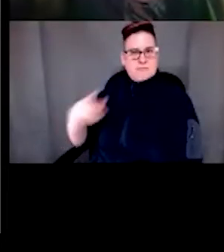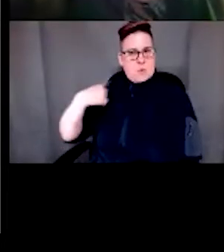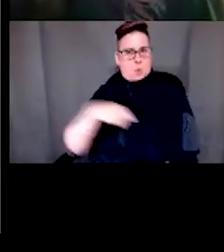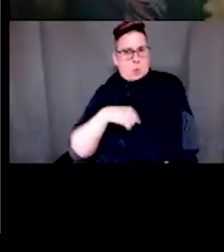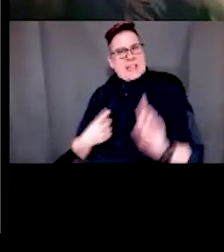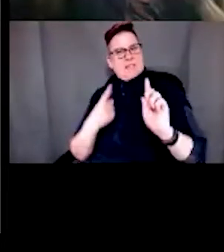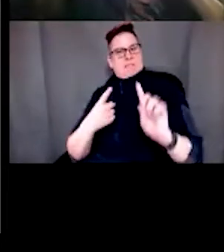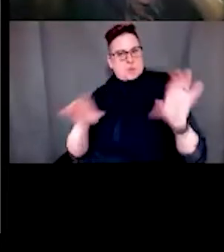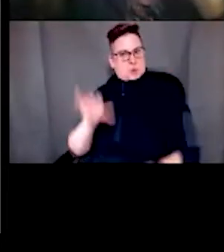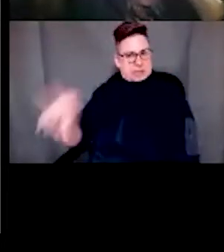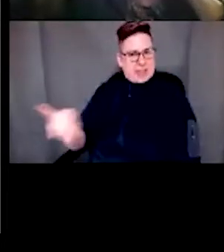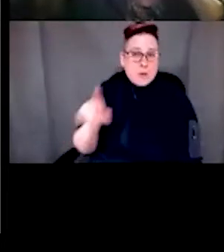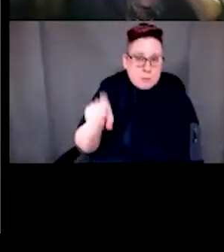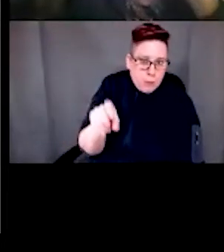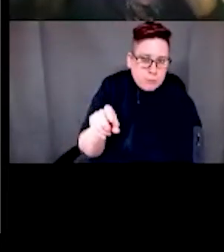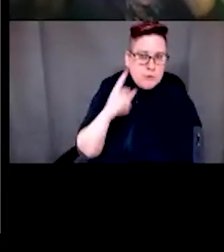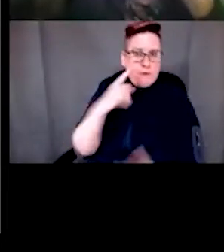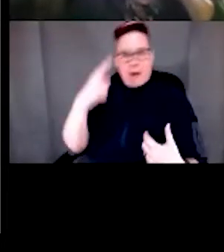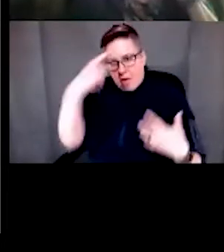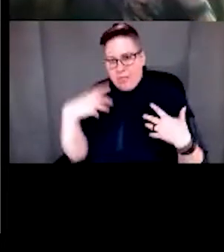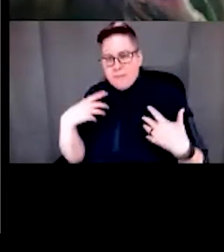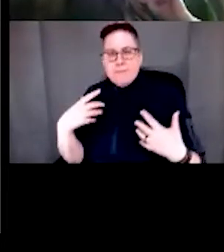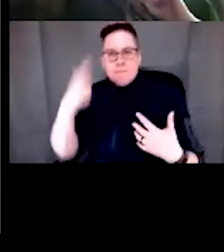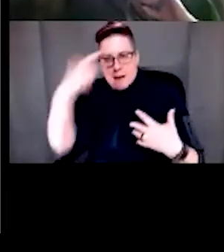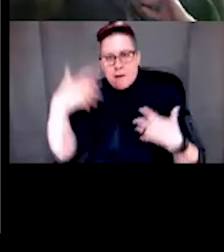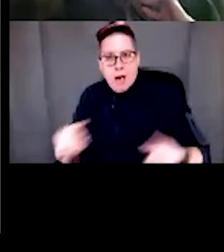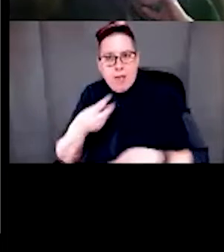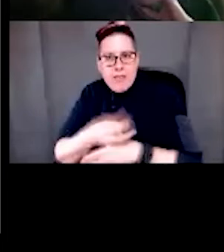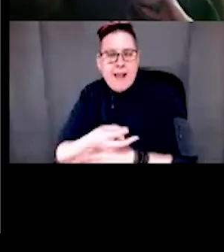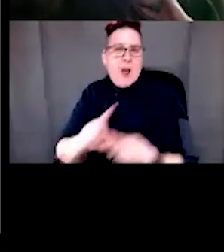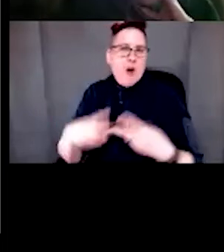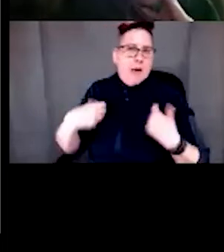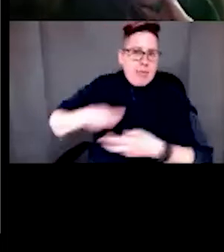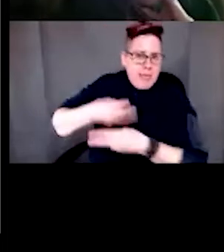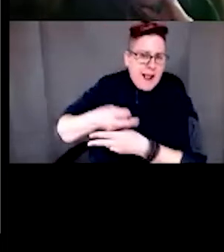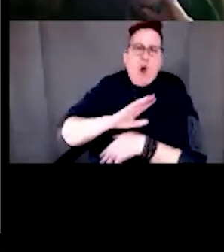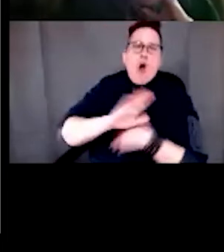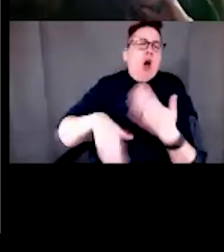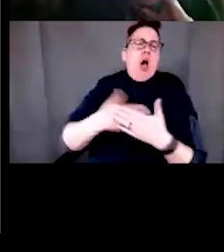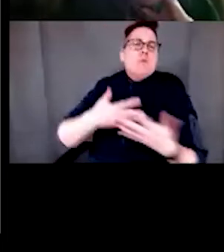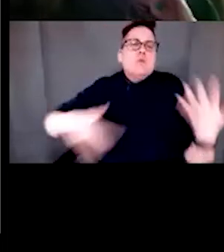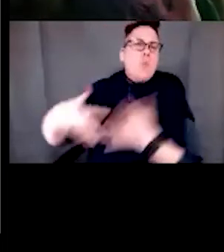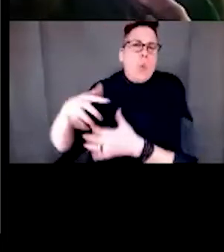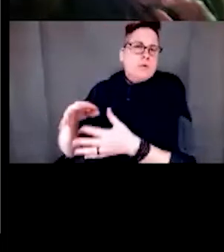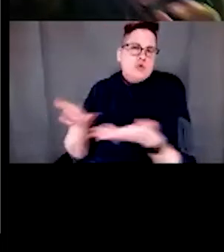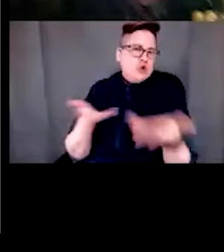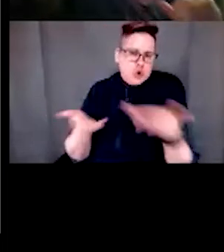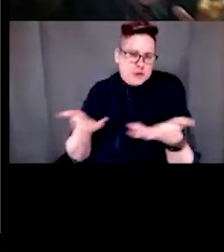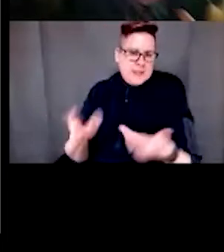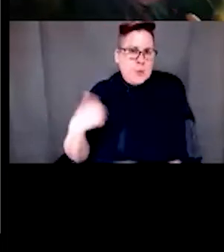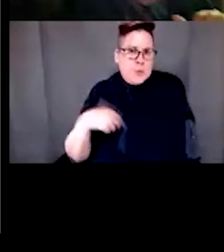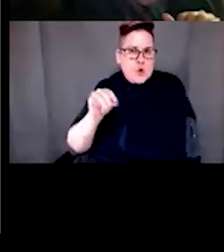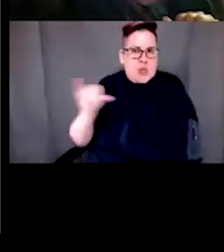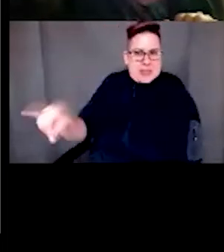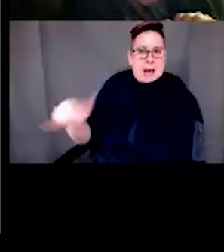to be doing in healthcare, in mental health care, and all the related social services. That's why people